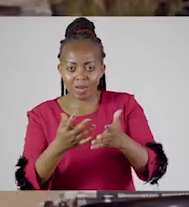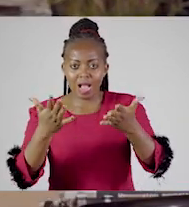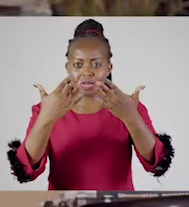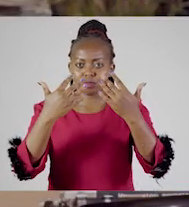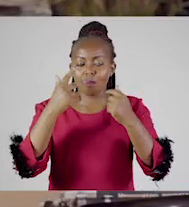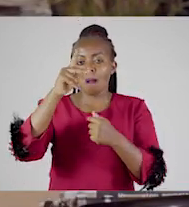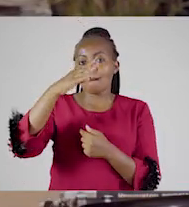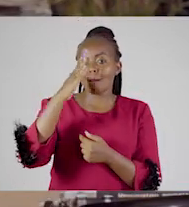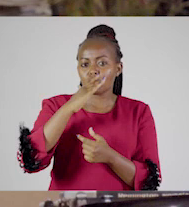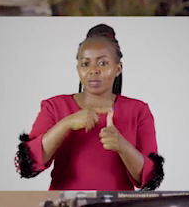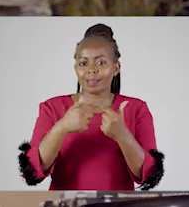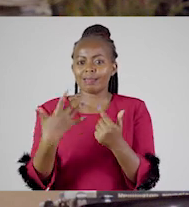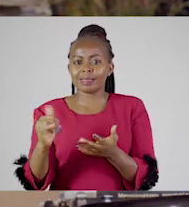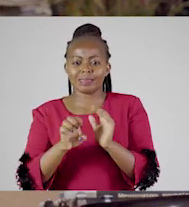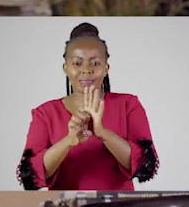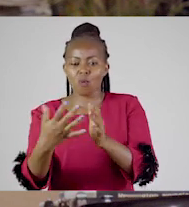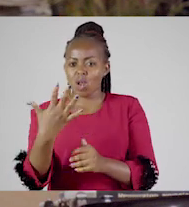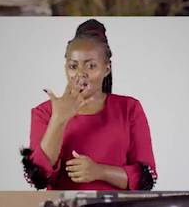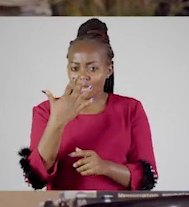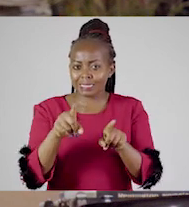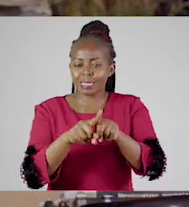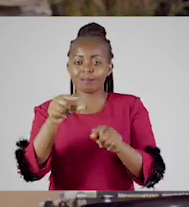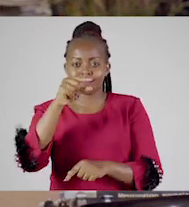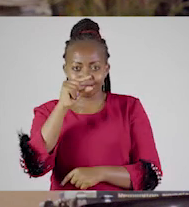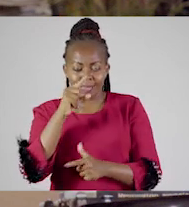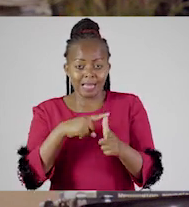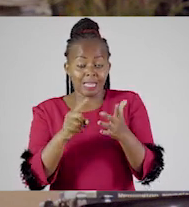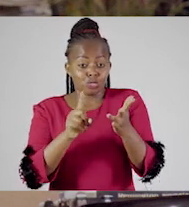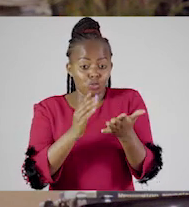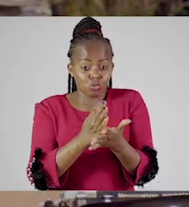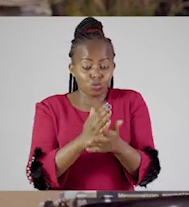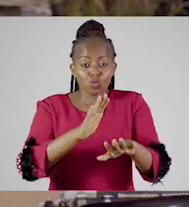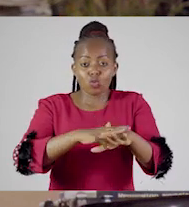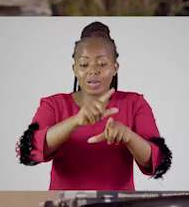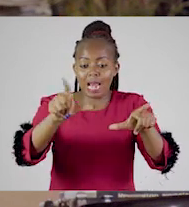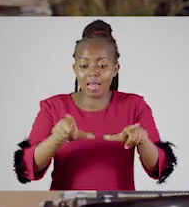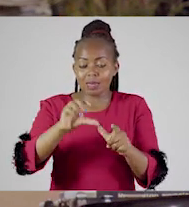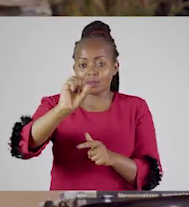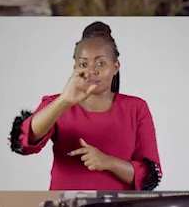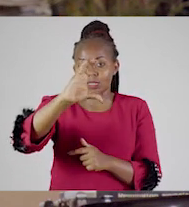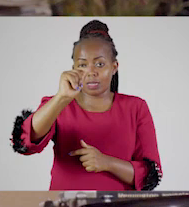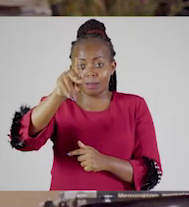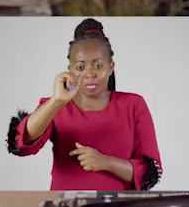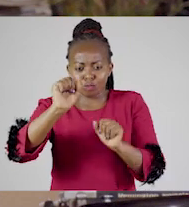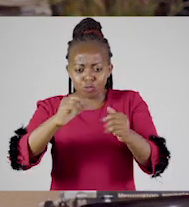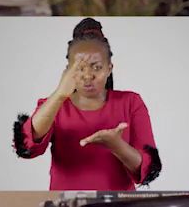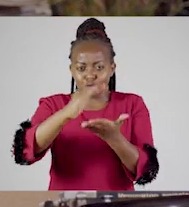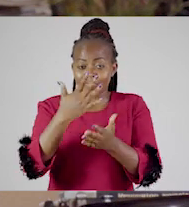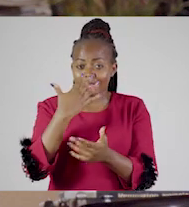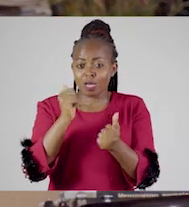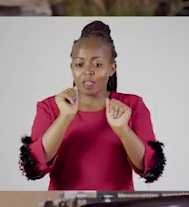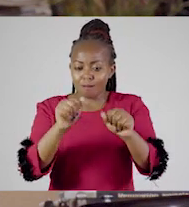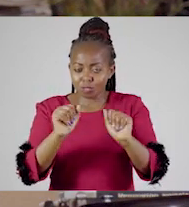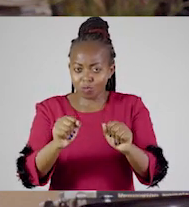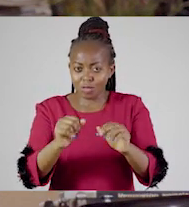pollution mm-hmm. and things like dust and gases. Good landscaping will help reduce dust, and if possible, you